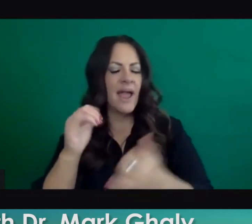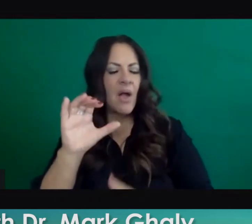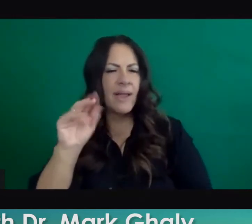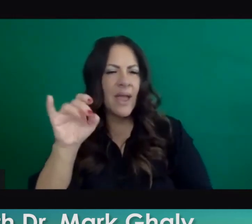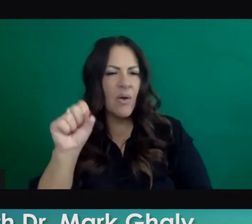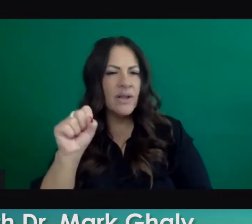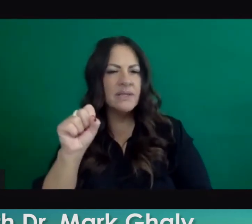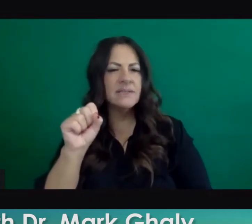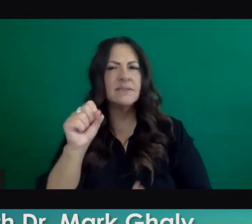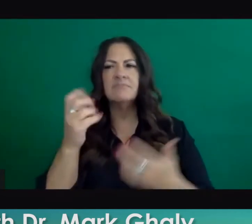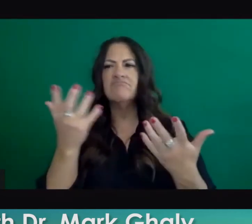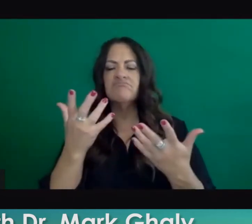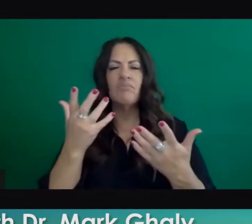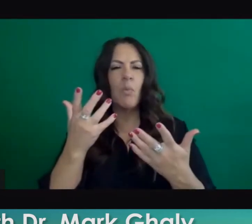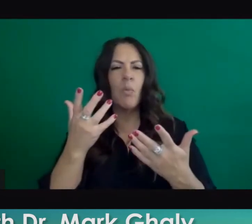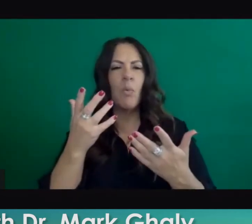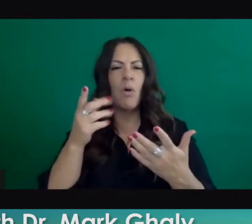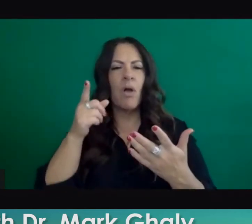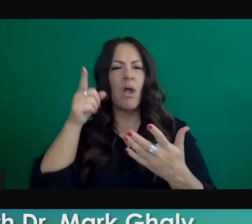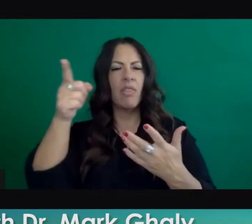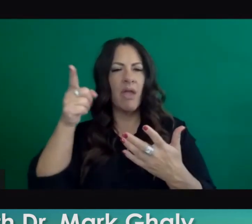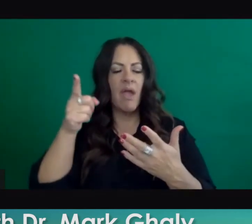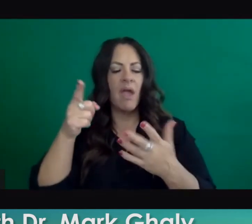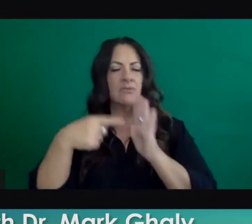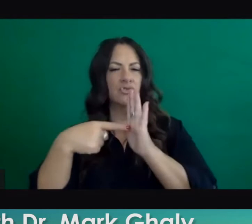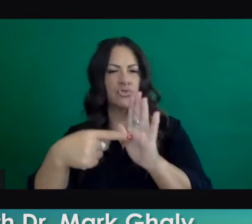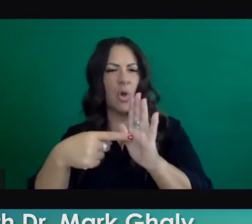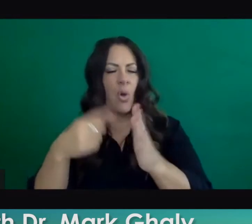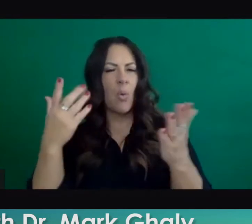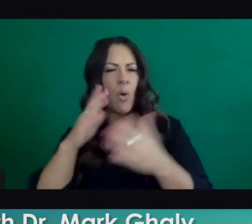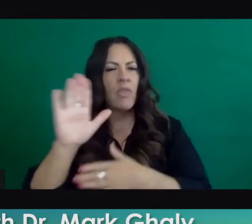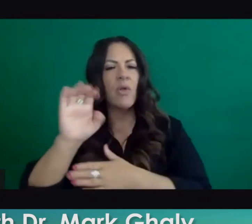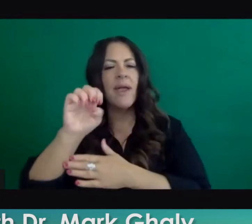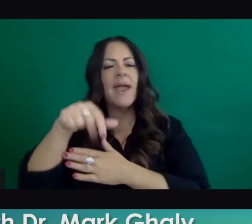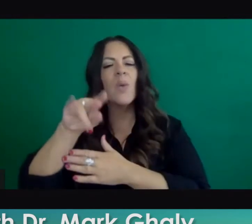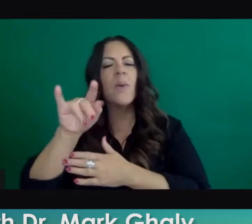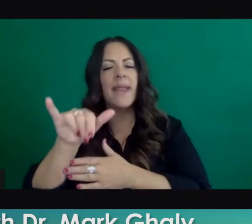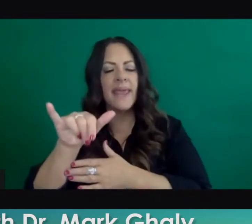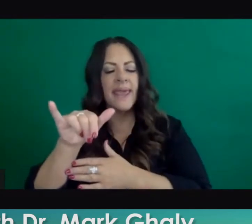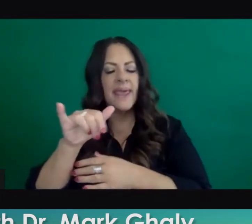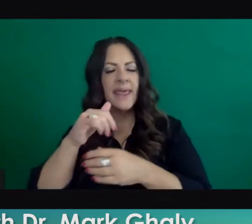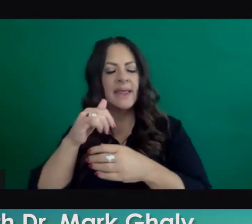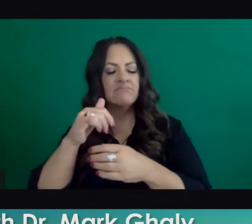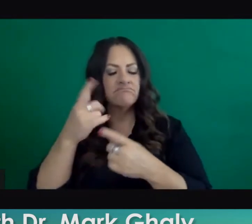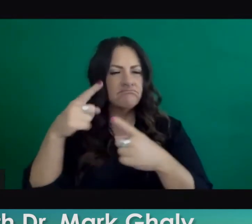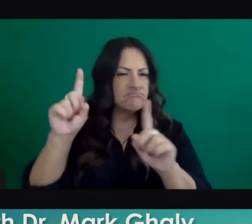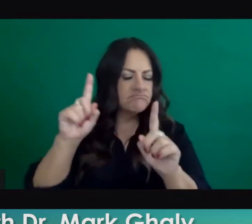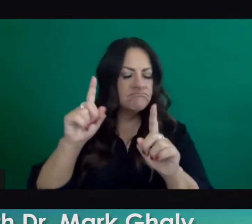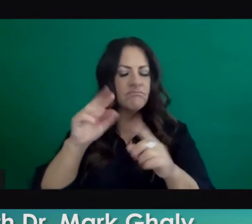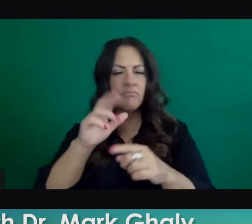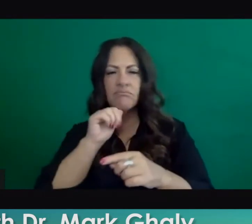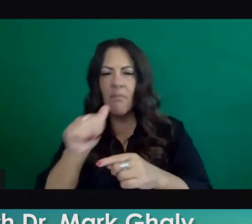tier specifically on that equity measure? Is it just positivity rate? Is that